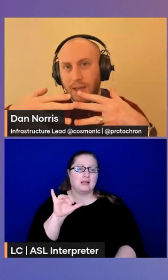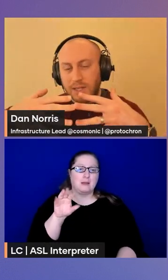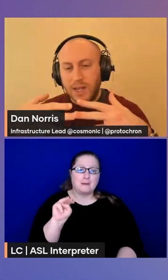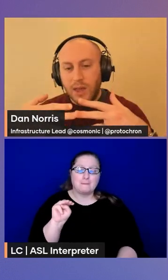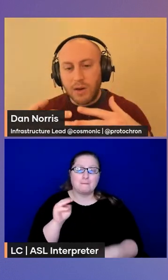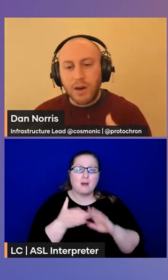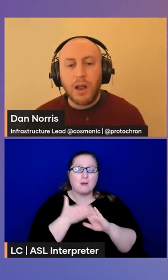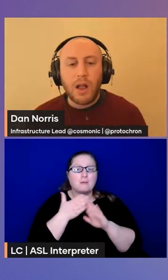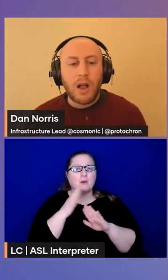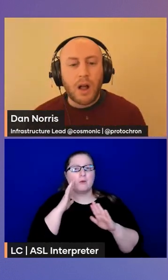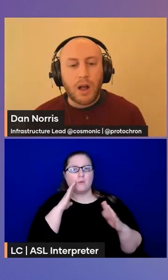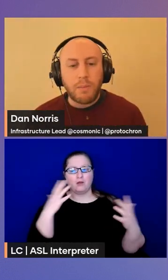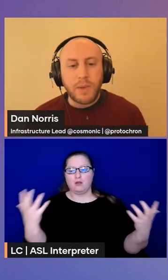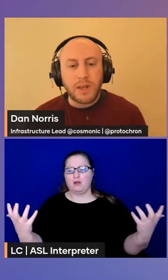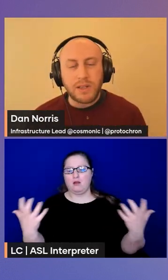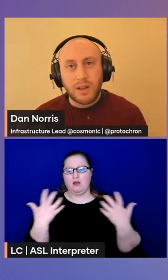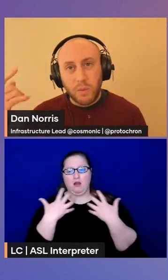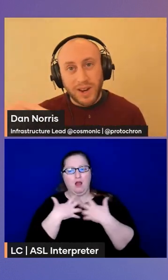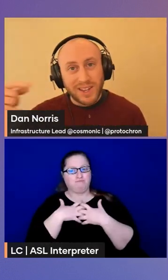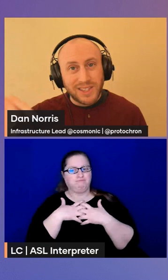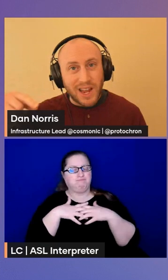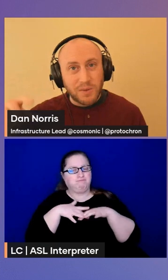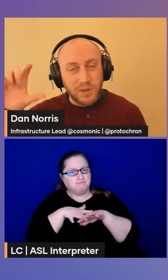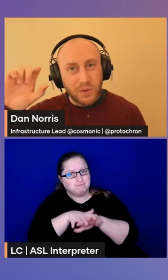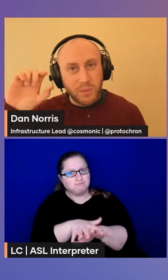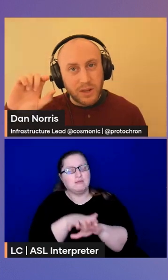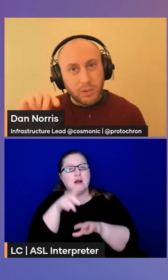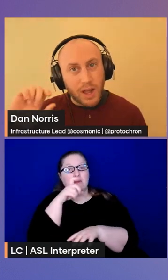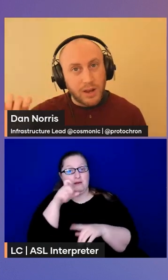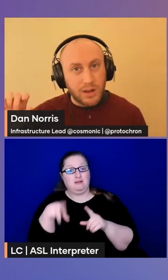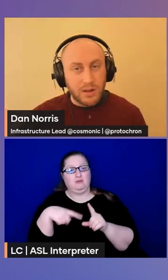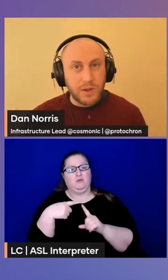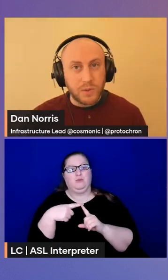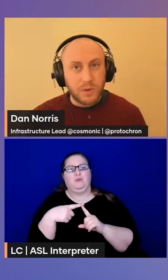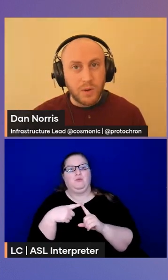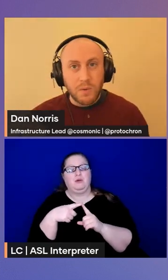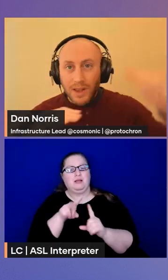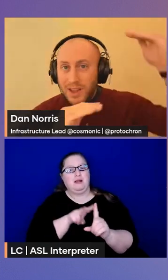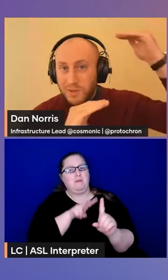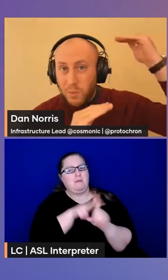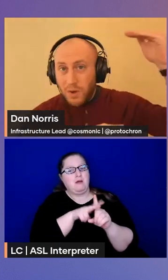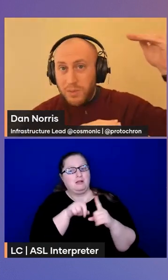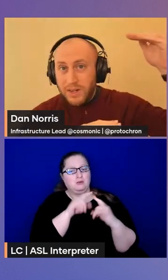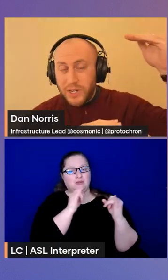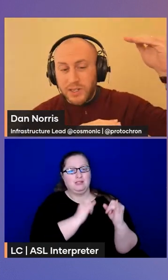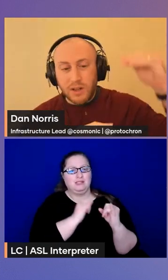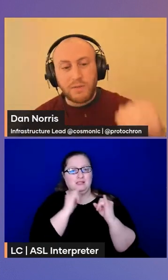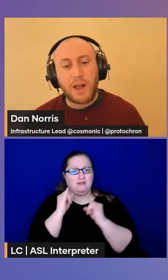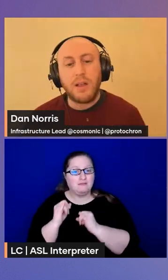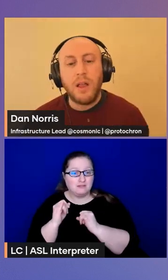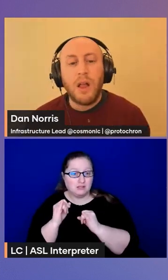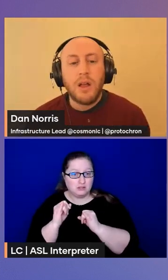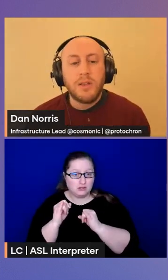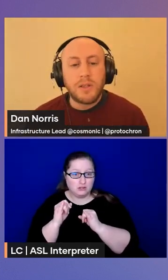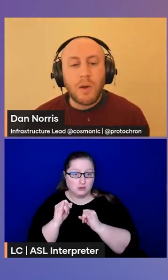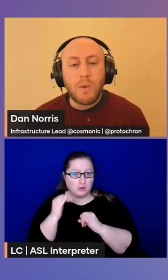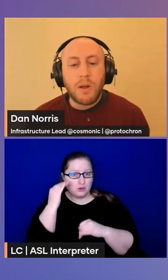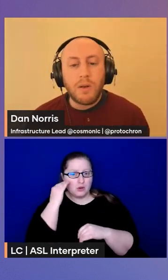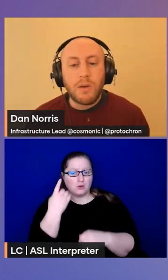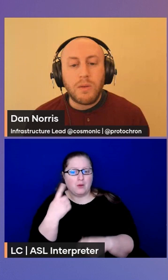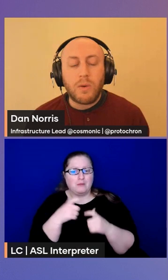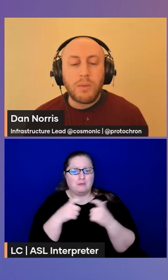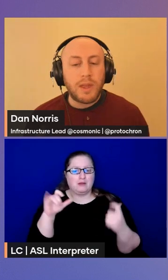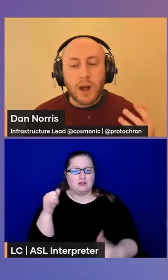all that together, because when it gets down to being applied in an individual node, it's one big JSON file.